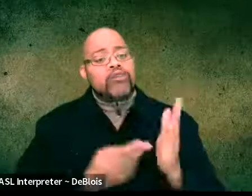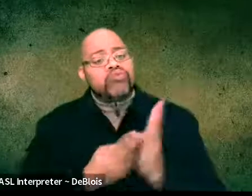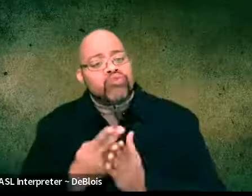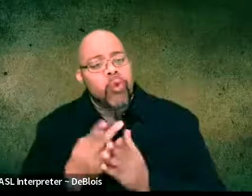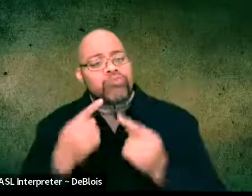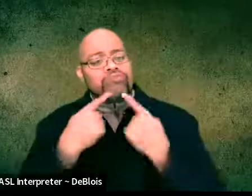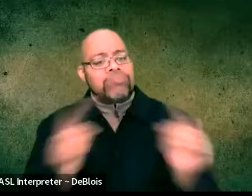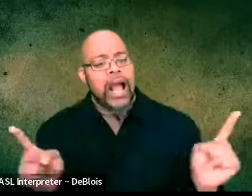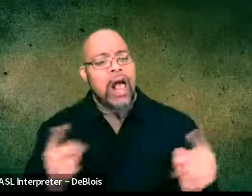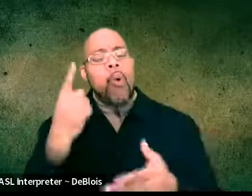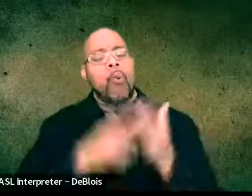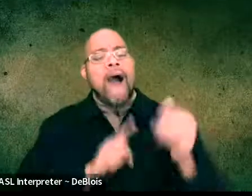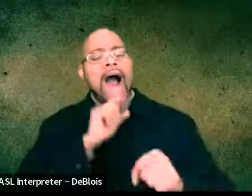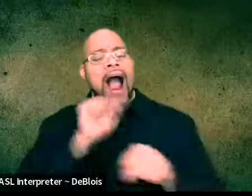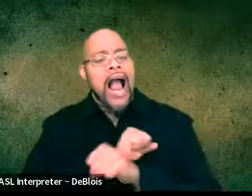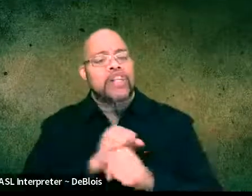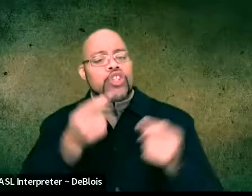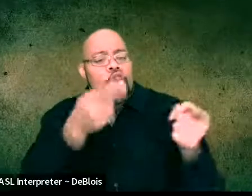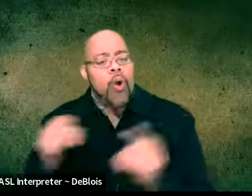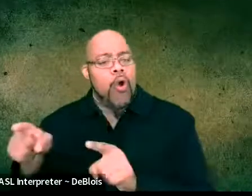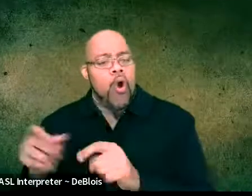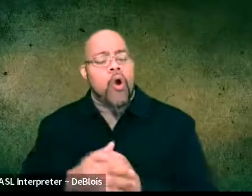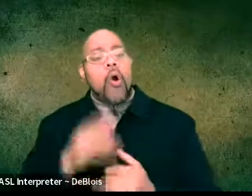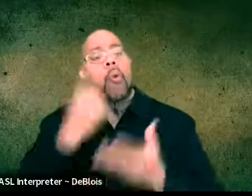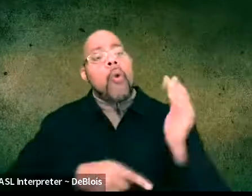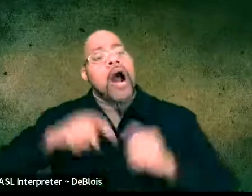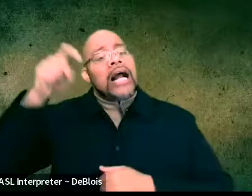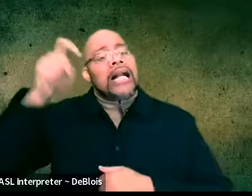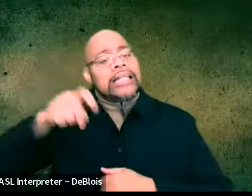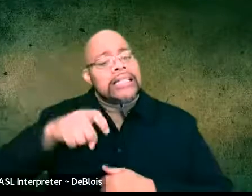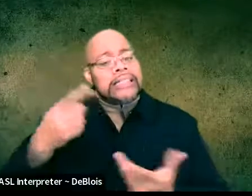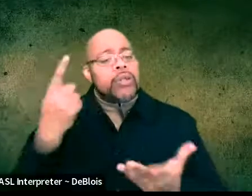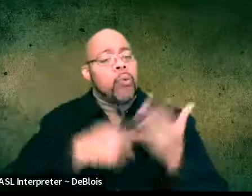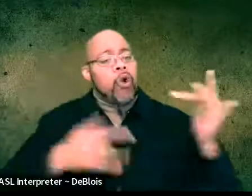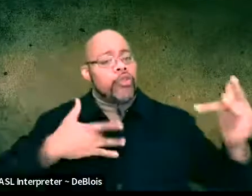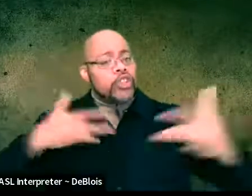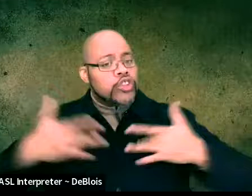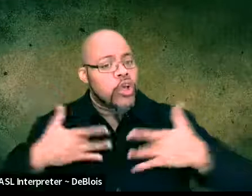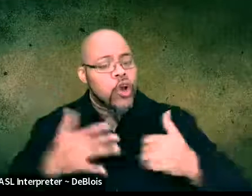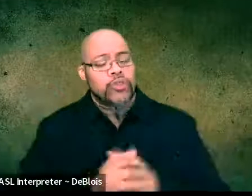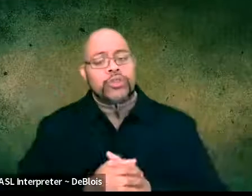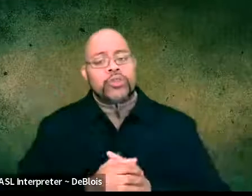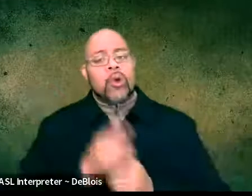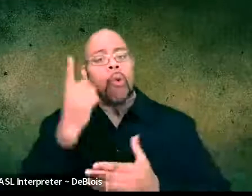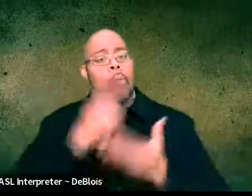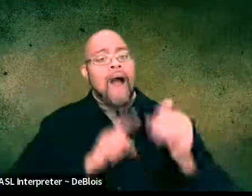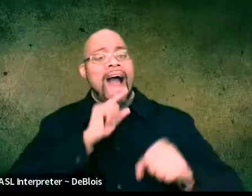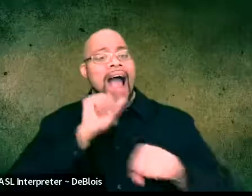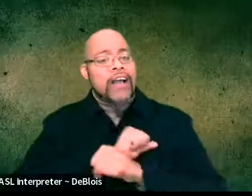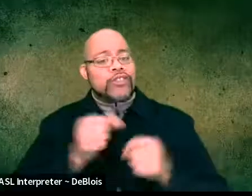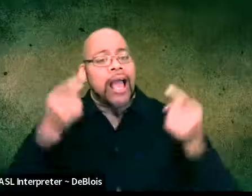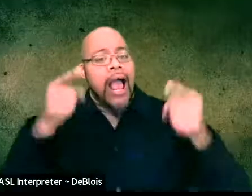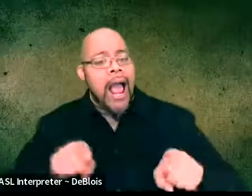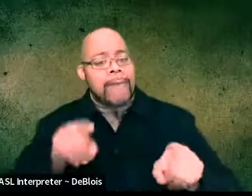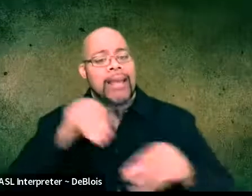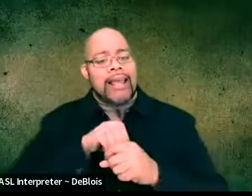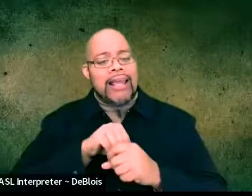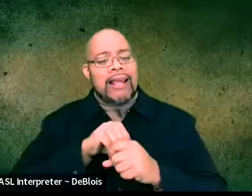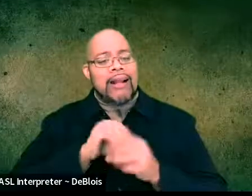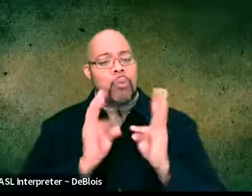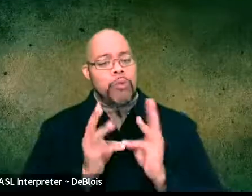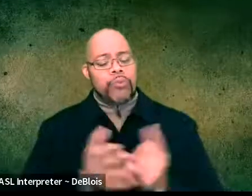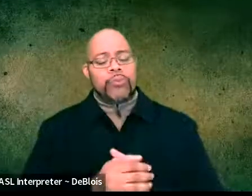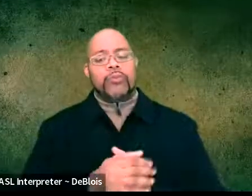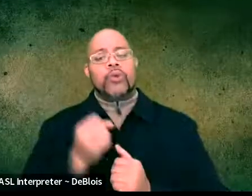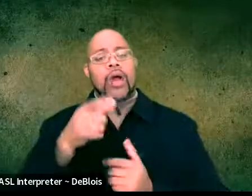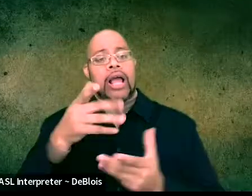telling of what actually is going on, what the needs are, what the concerns are, what's actually happening in the climate. And so